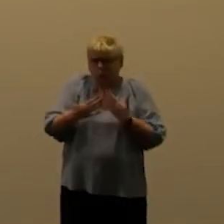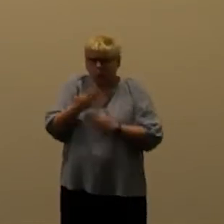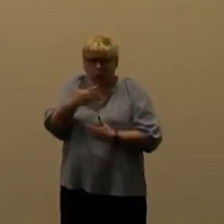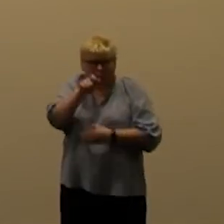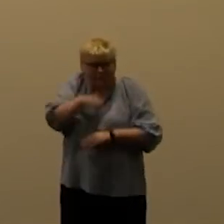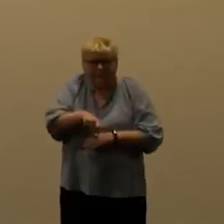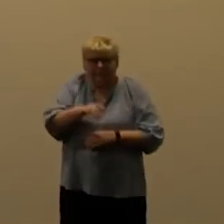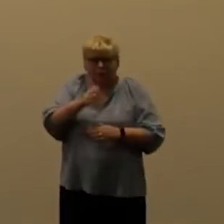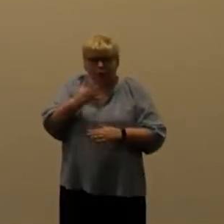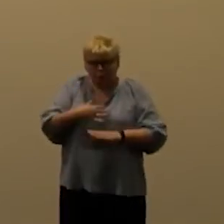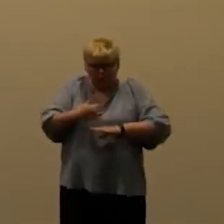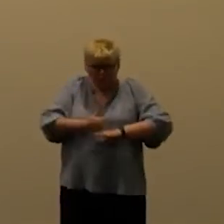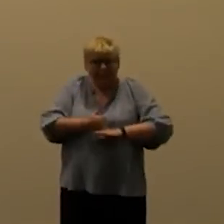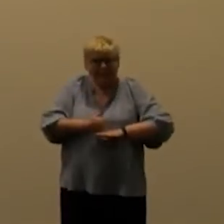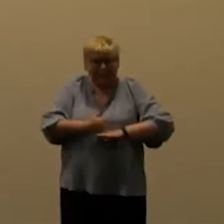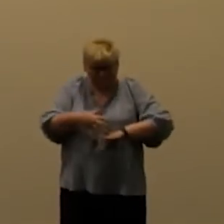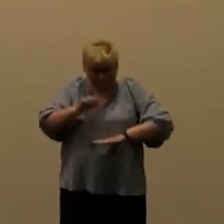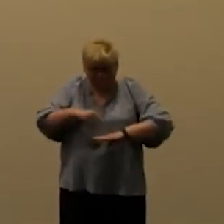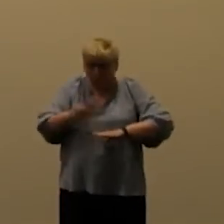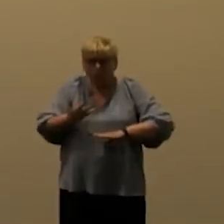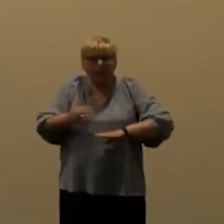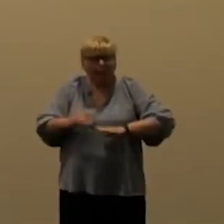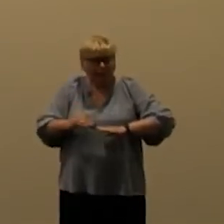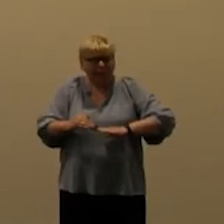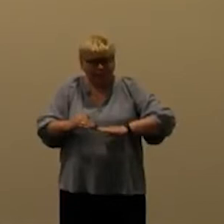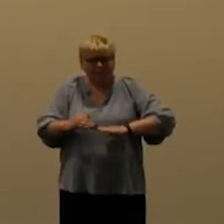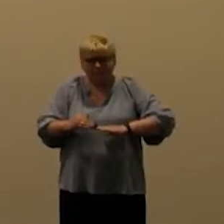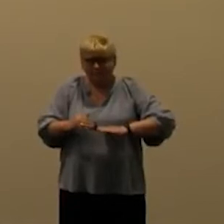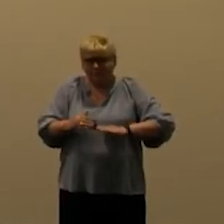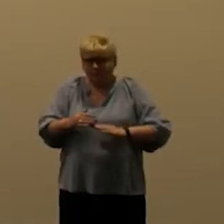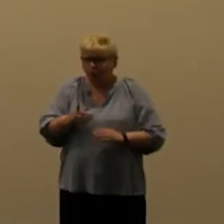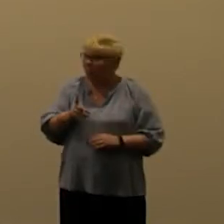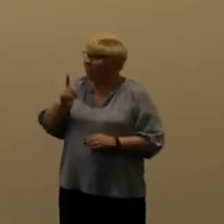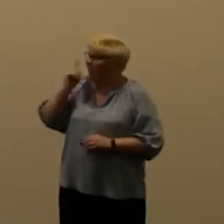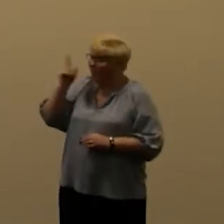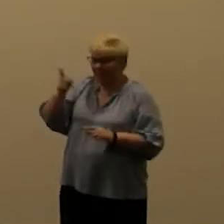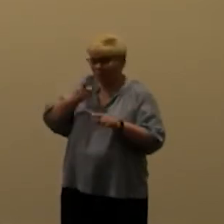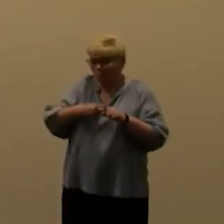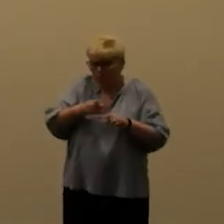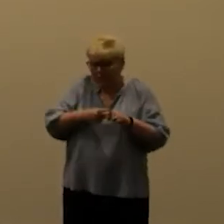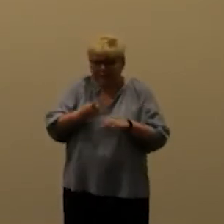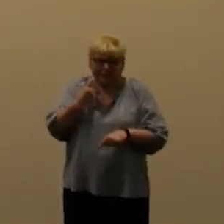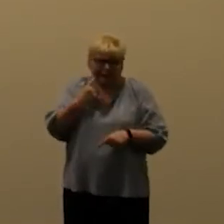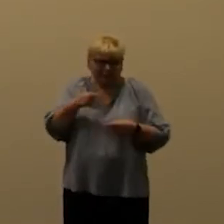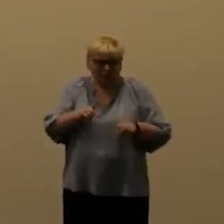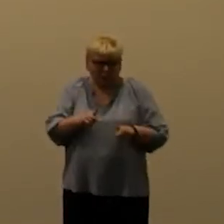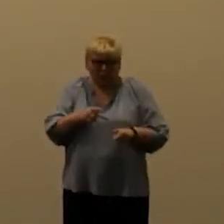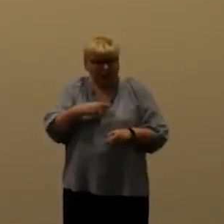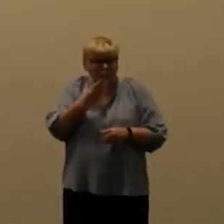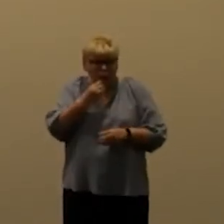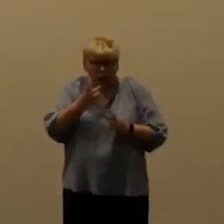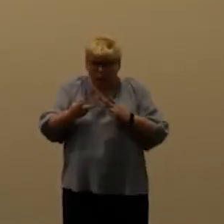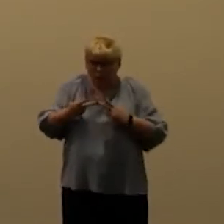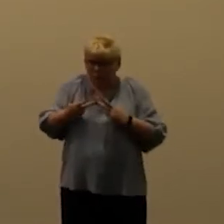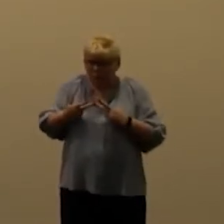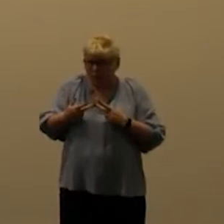probably want a baseline of your conditional access policies and how that might work. Yeah. And for me, this is probably the quickest and easiest way, because I've used some other ones out there where